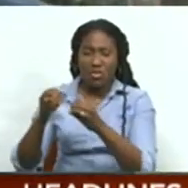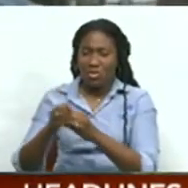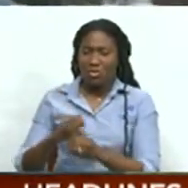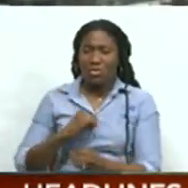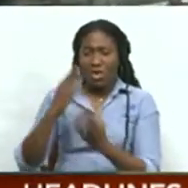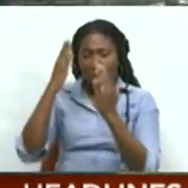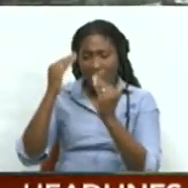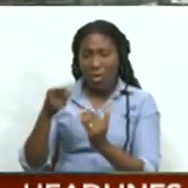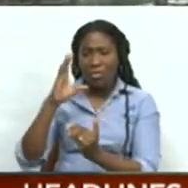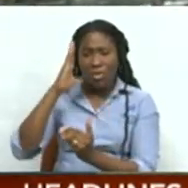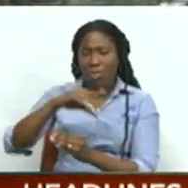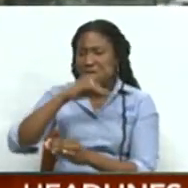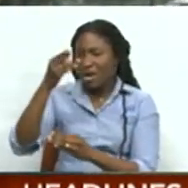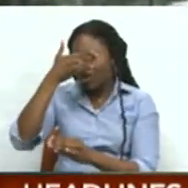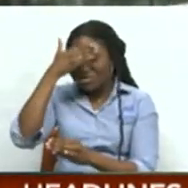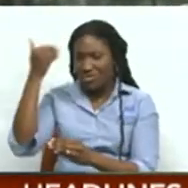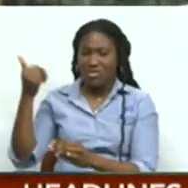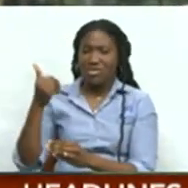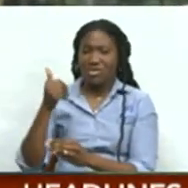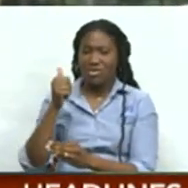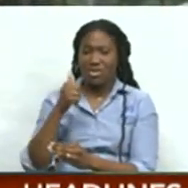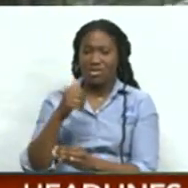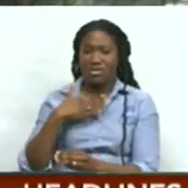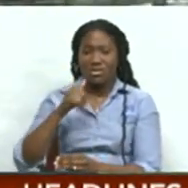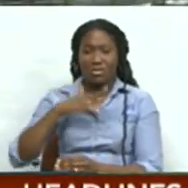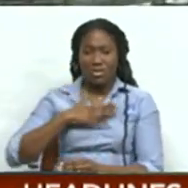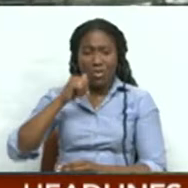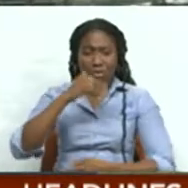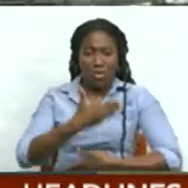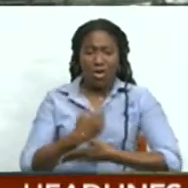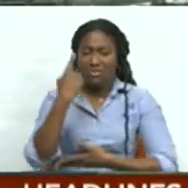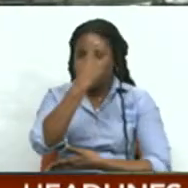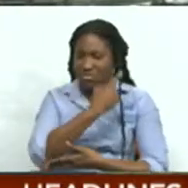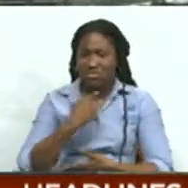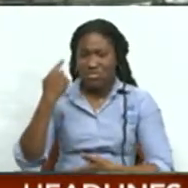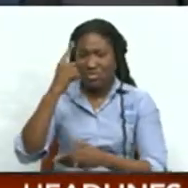face. Every time he is tortured.